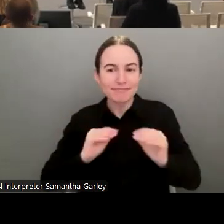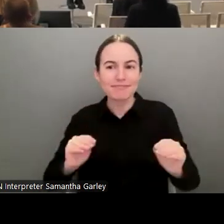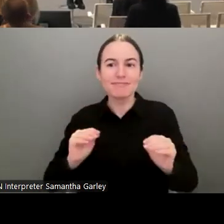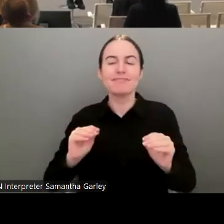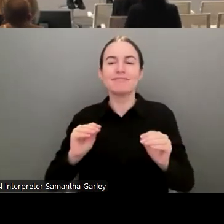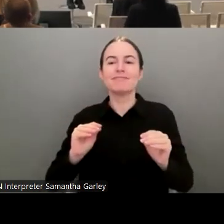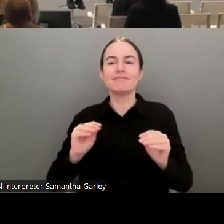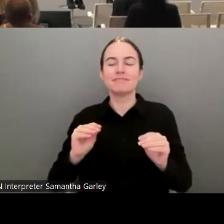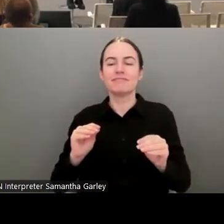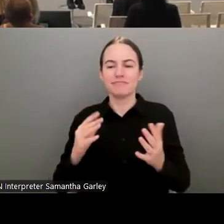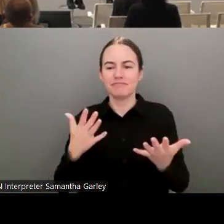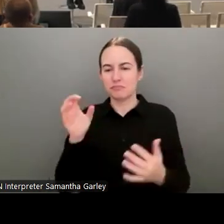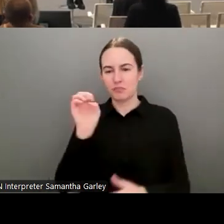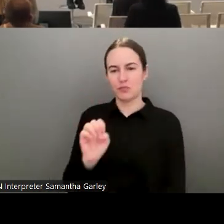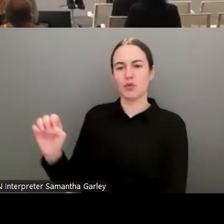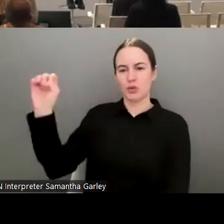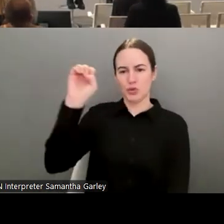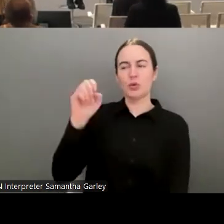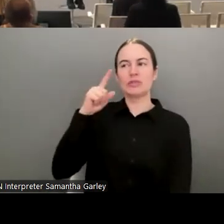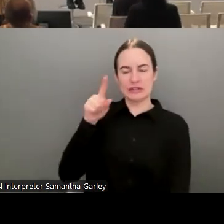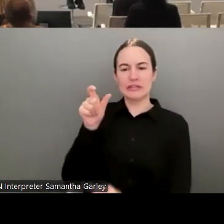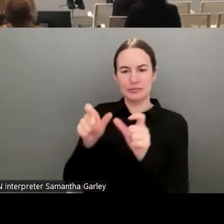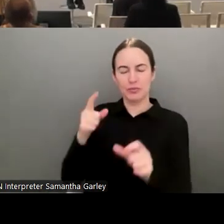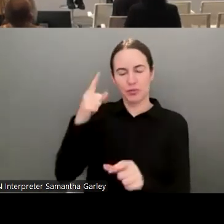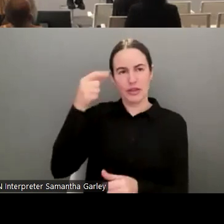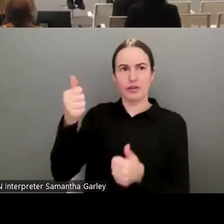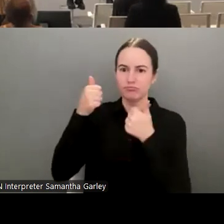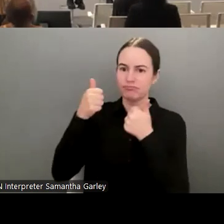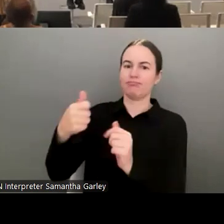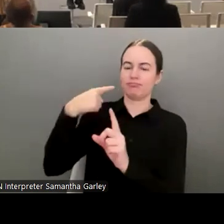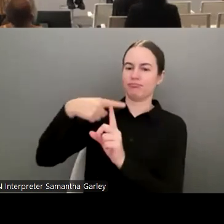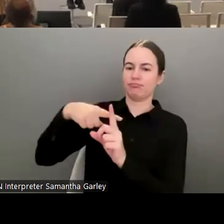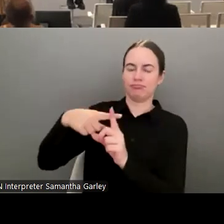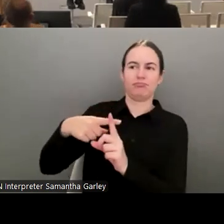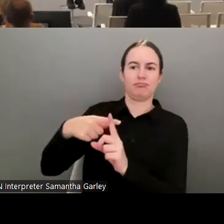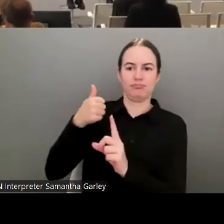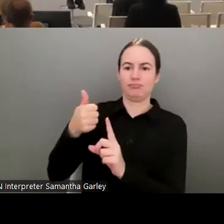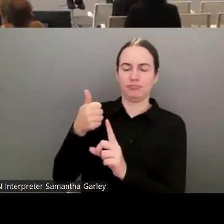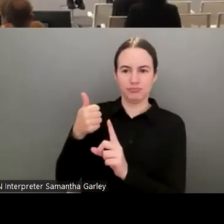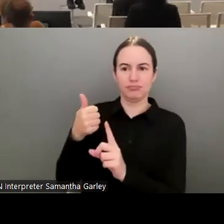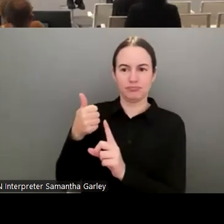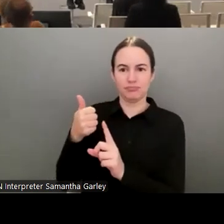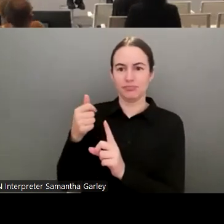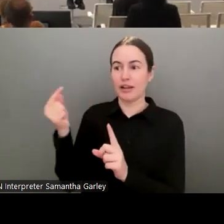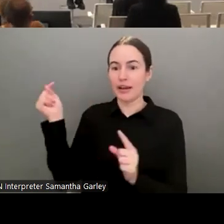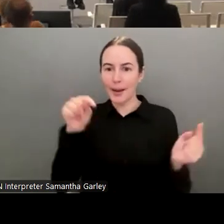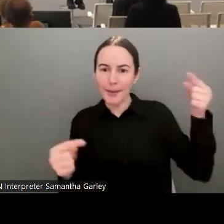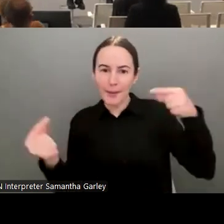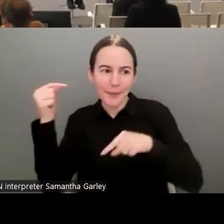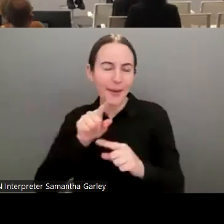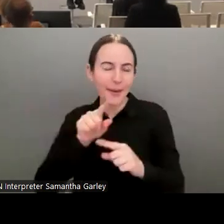least in Europe, mention as one of the really coolest things, that they can meet other stakeholders and go to